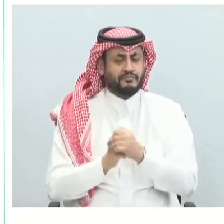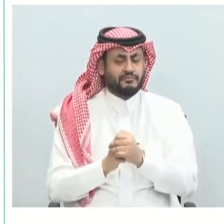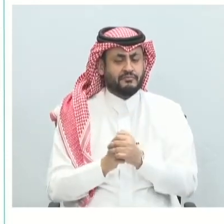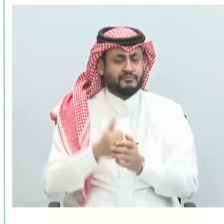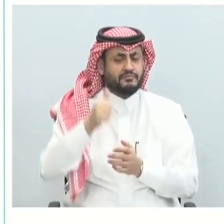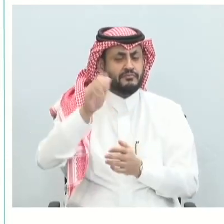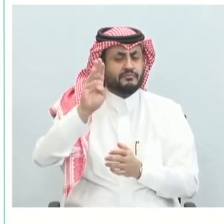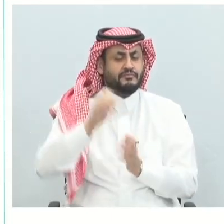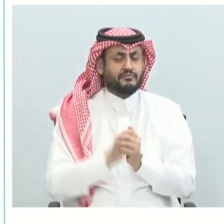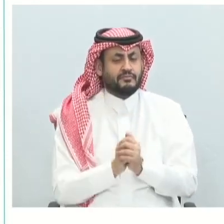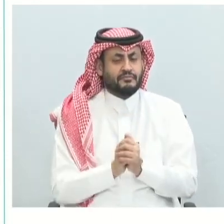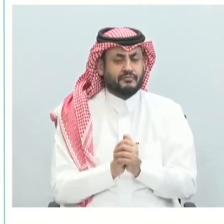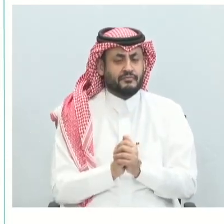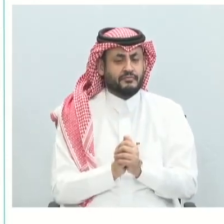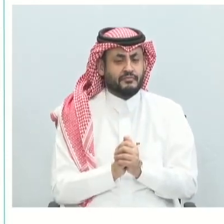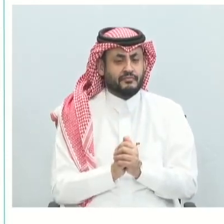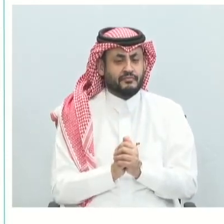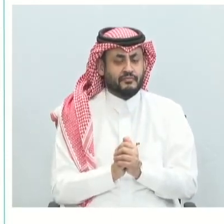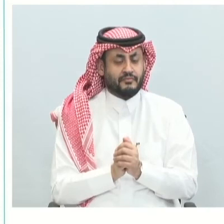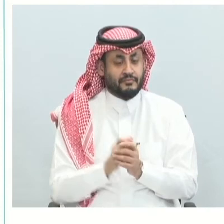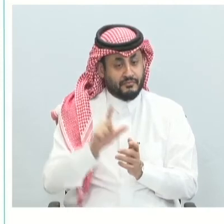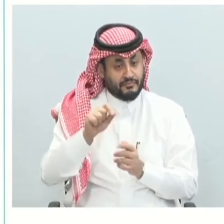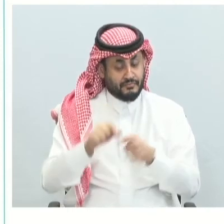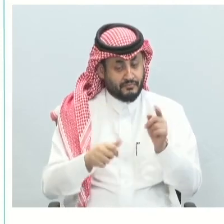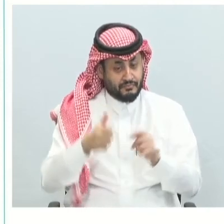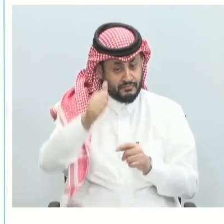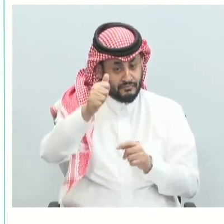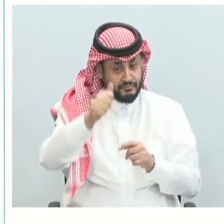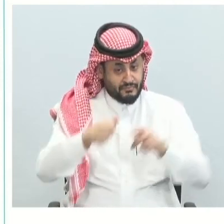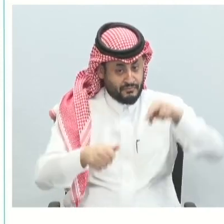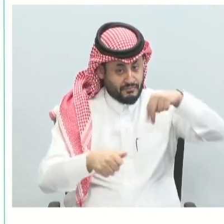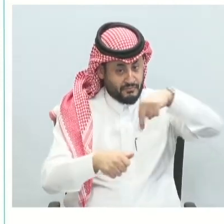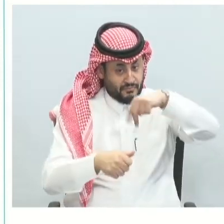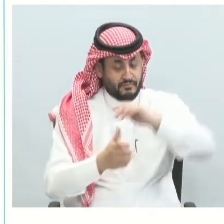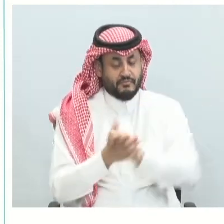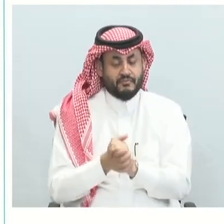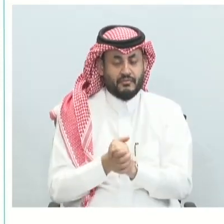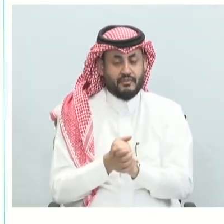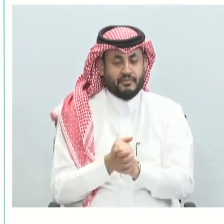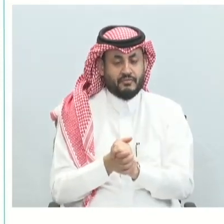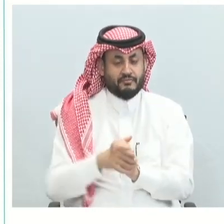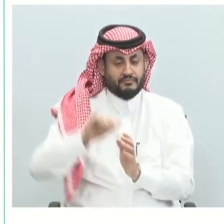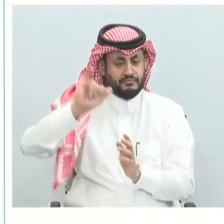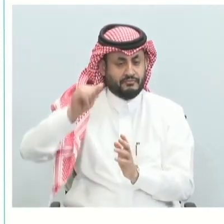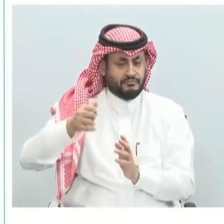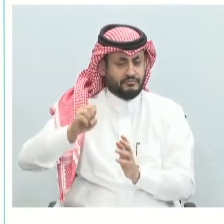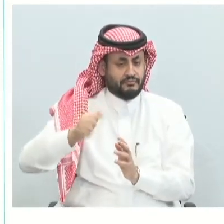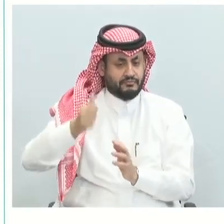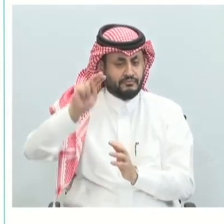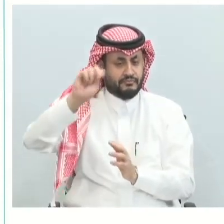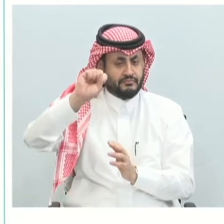it A or B? Jeans. Yes, it's A. Excellent. So these are